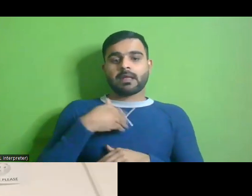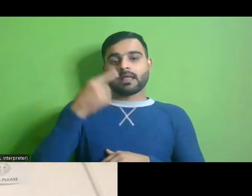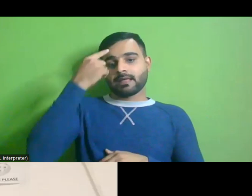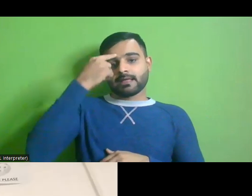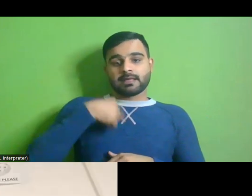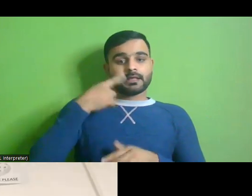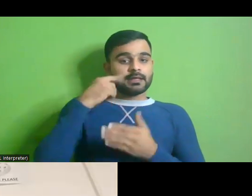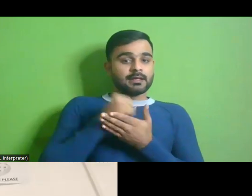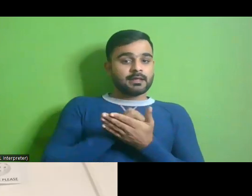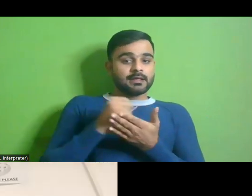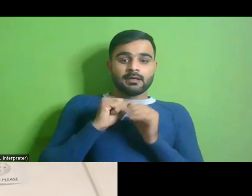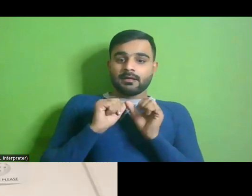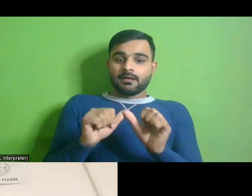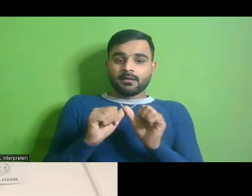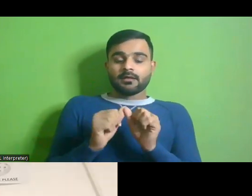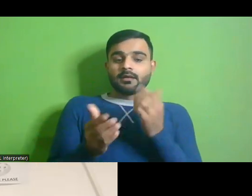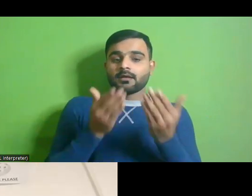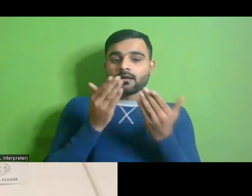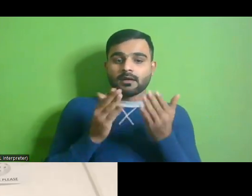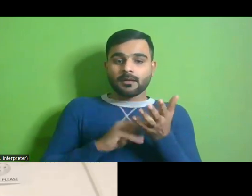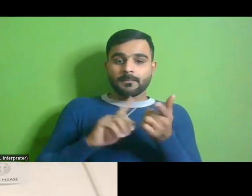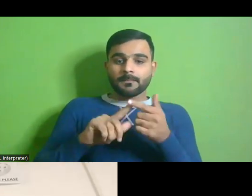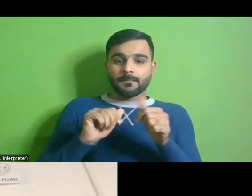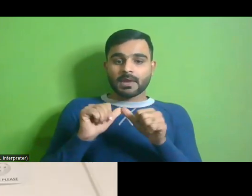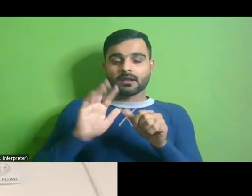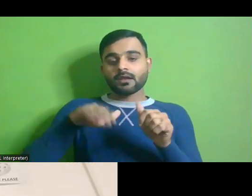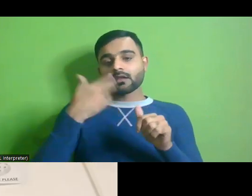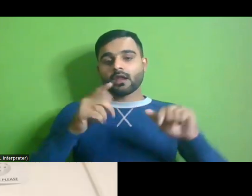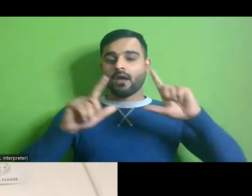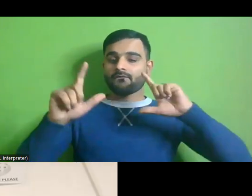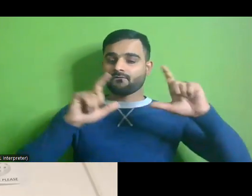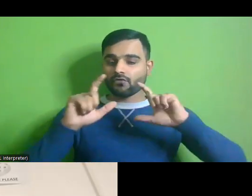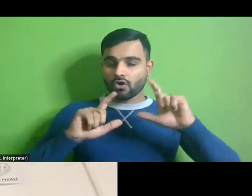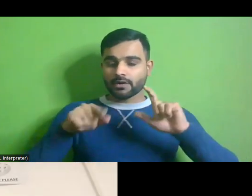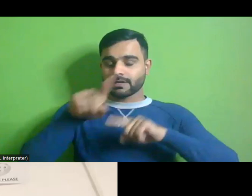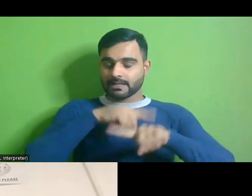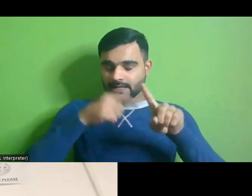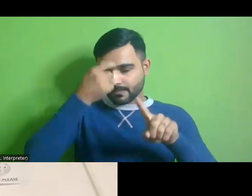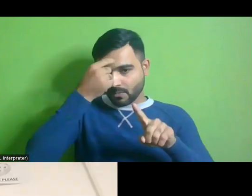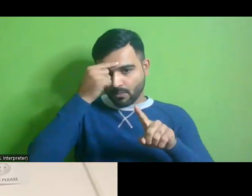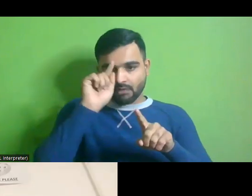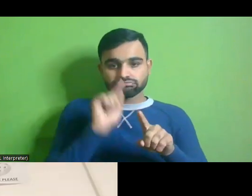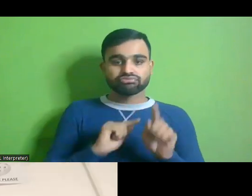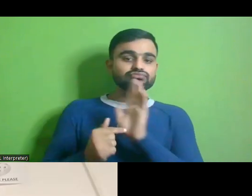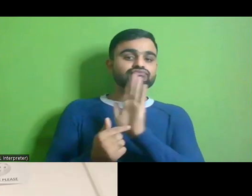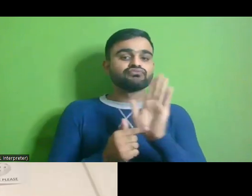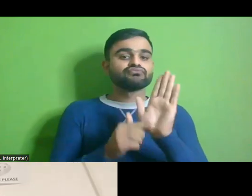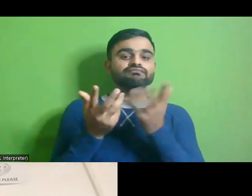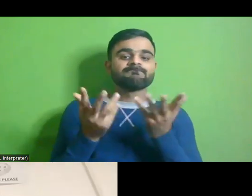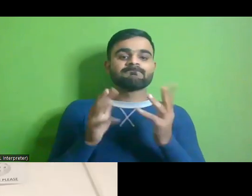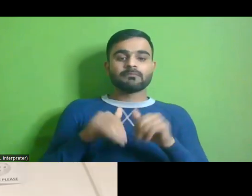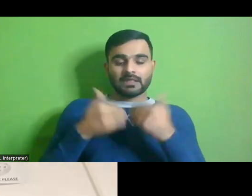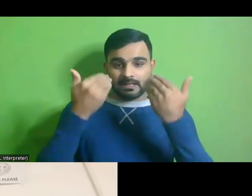I'm trying to argue is like a meta kind of picture of how to think about these issues. And to me, it seems